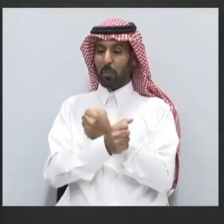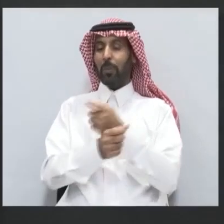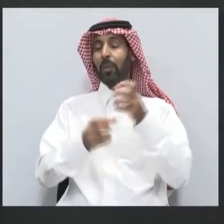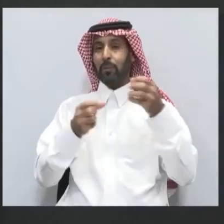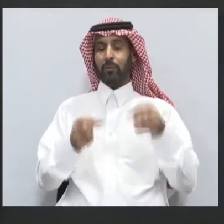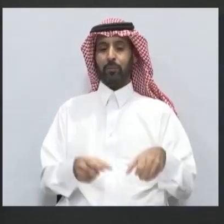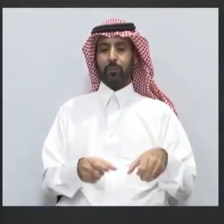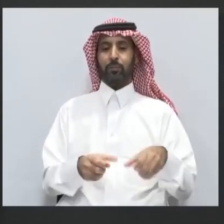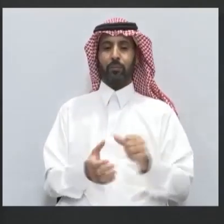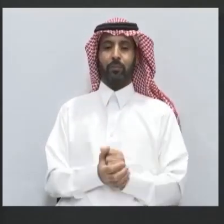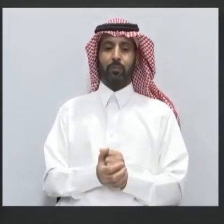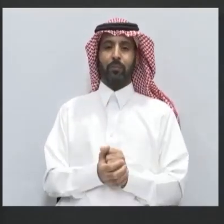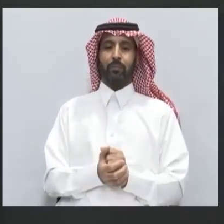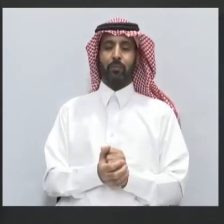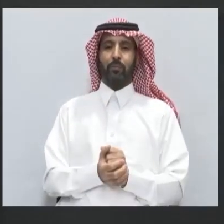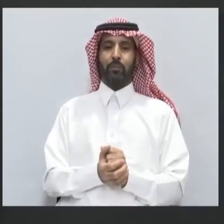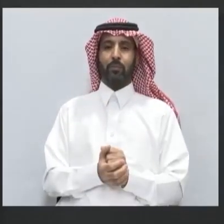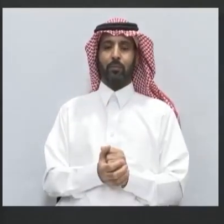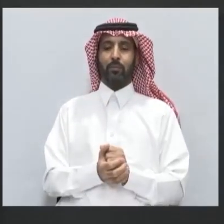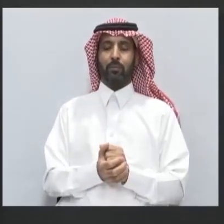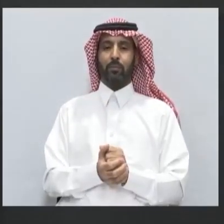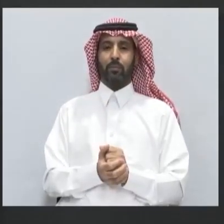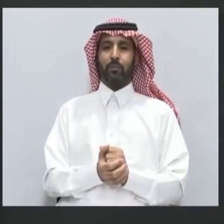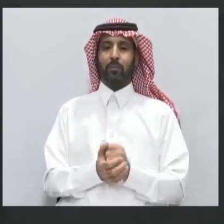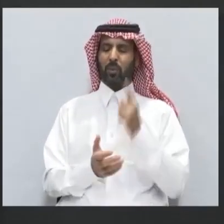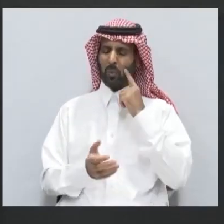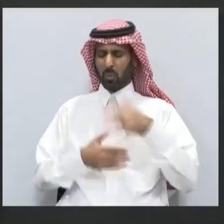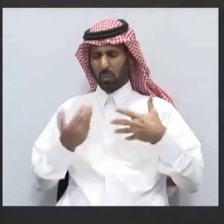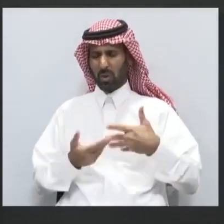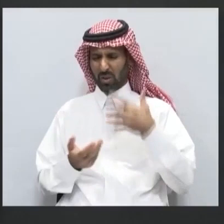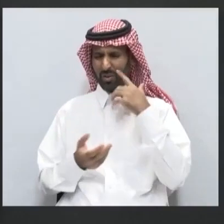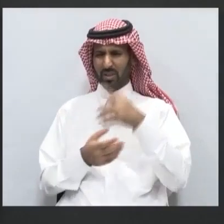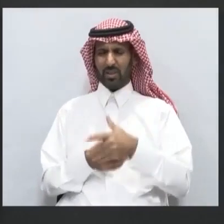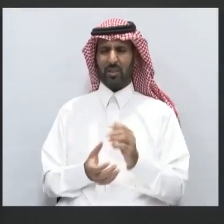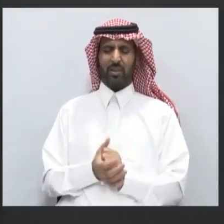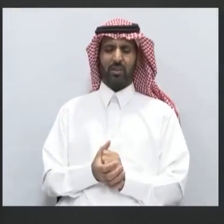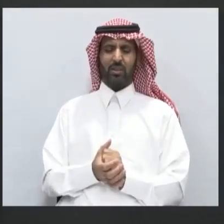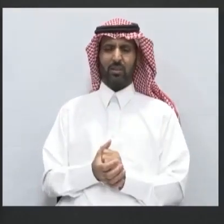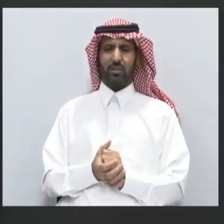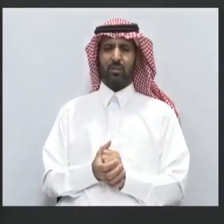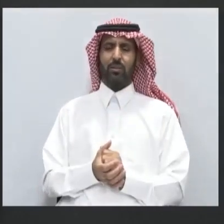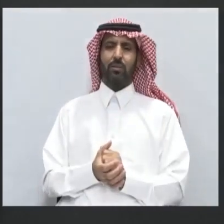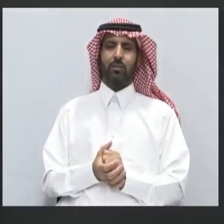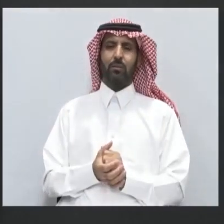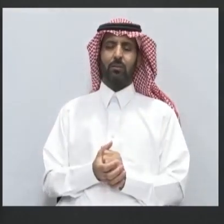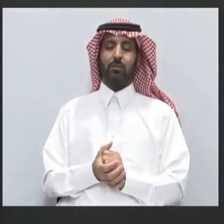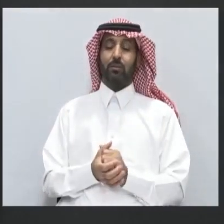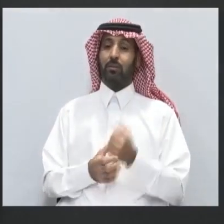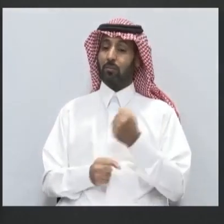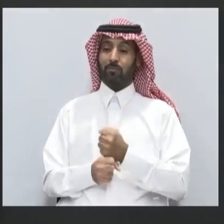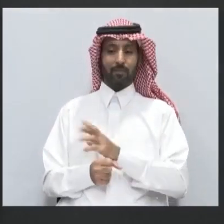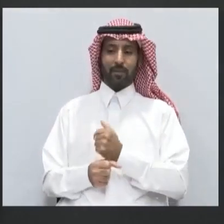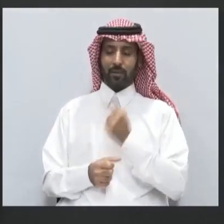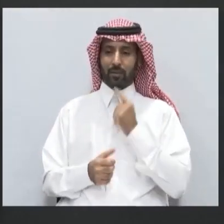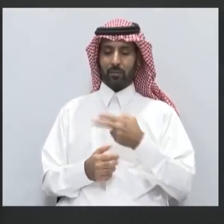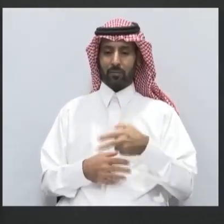Impatient. Very good. It means that he is not patient. He wants to do everything very fast, very quickly. So